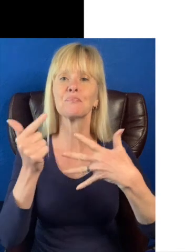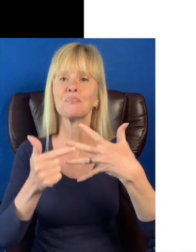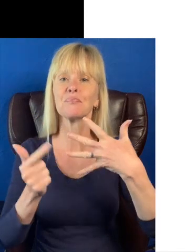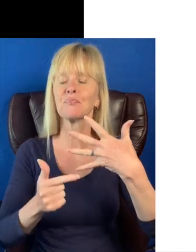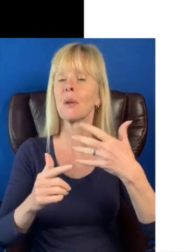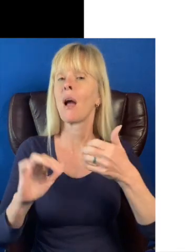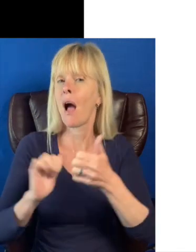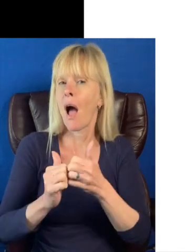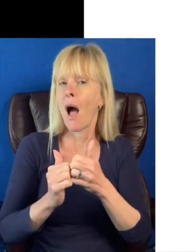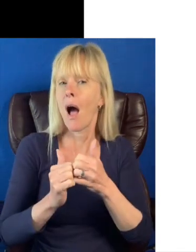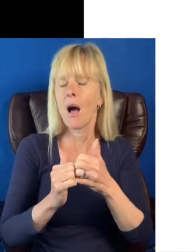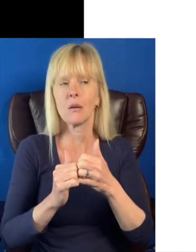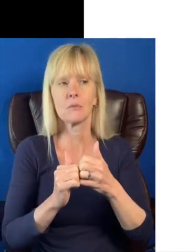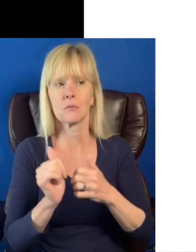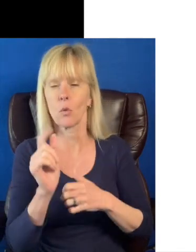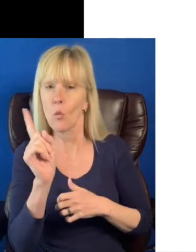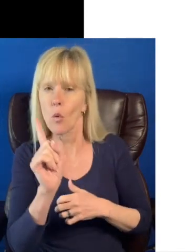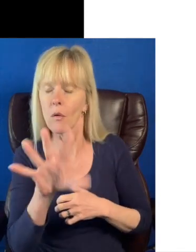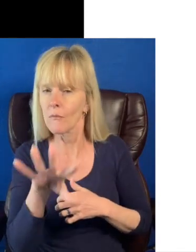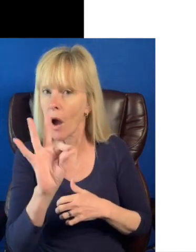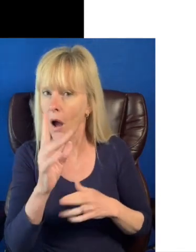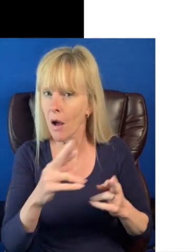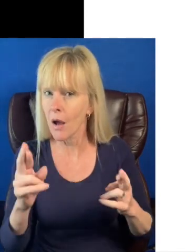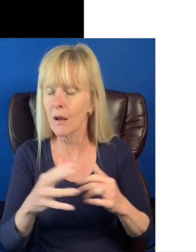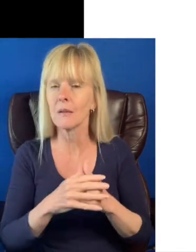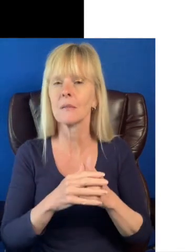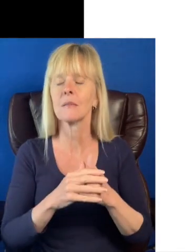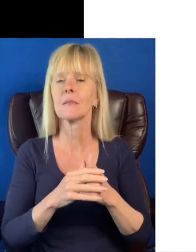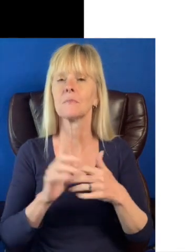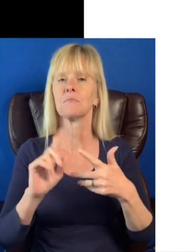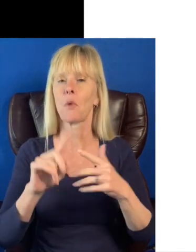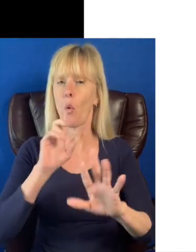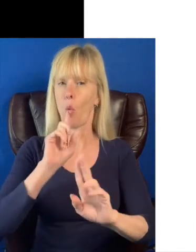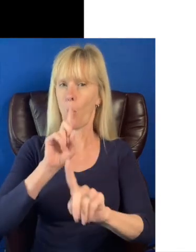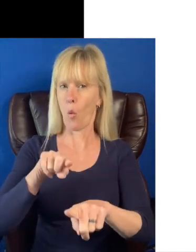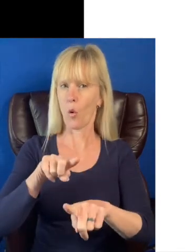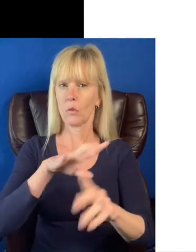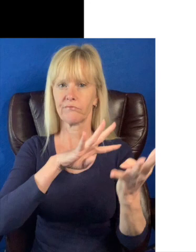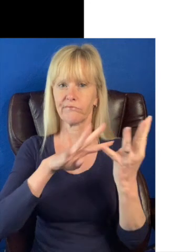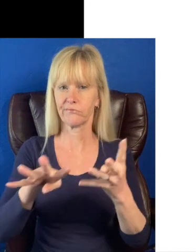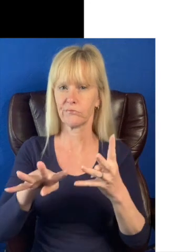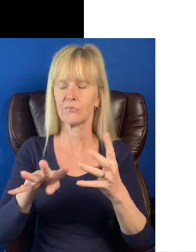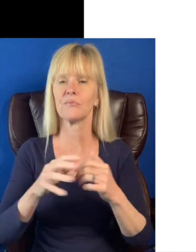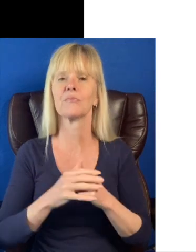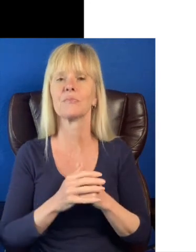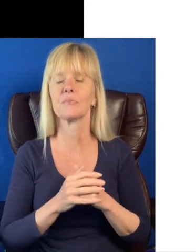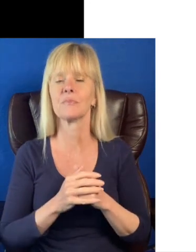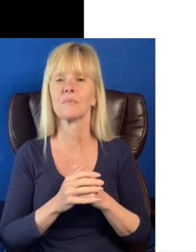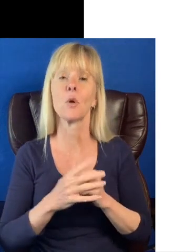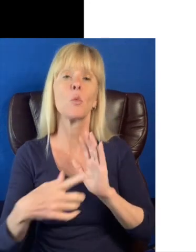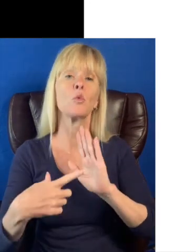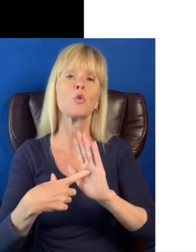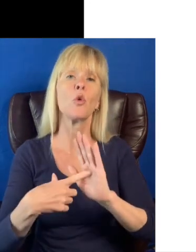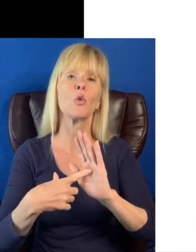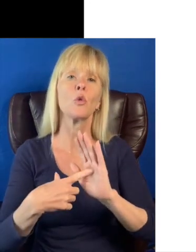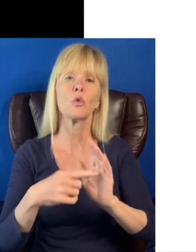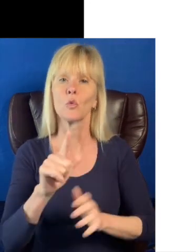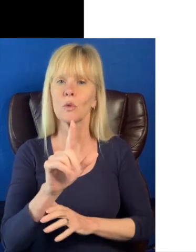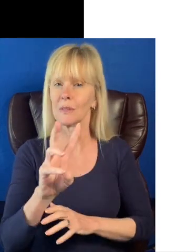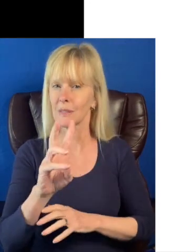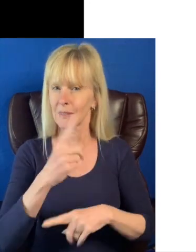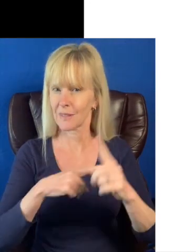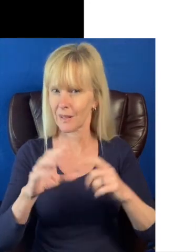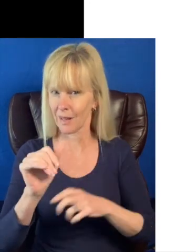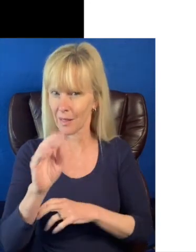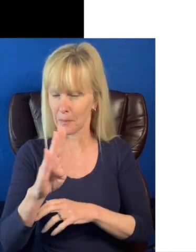step of how and where to find the resources, how you'll be able to order and download. We're going to show you the